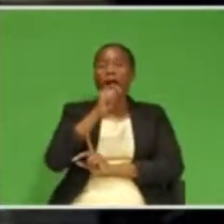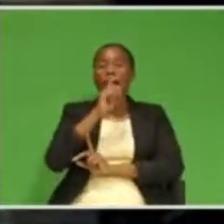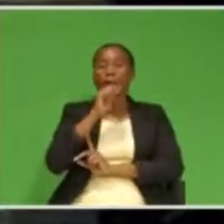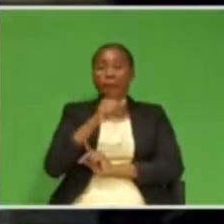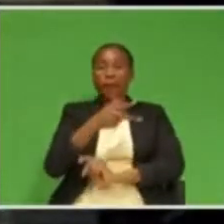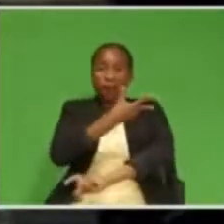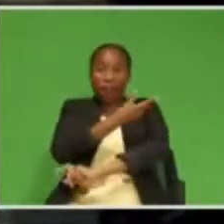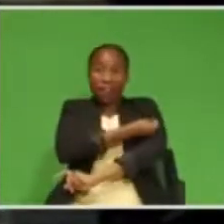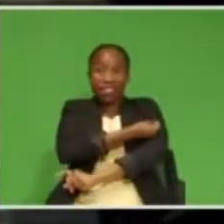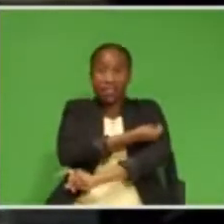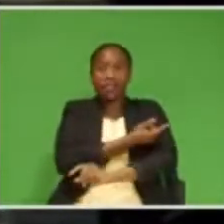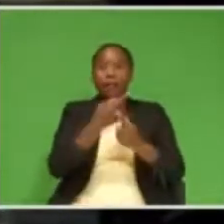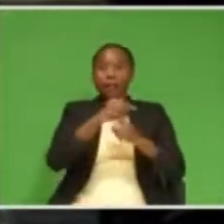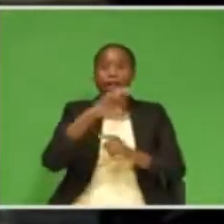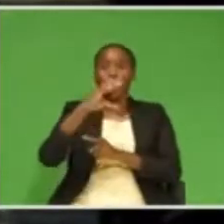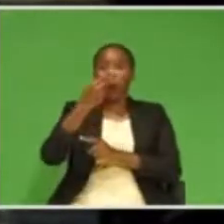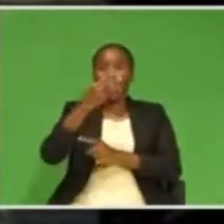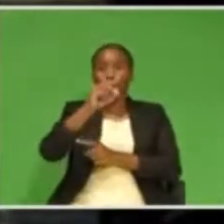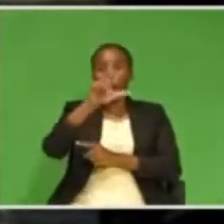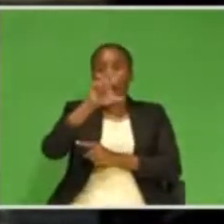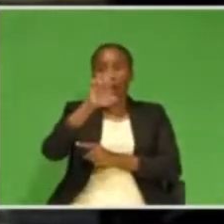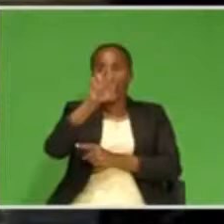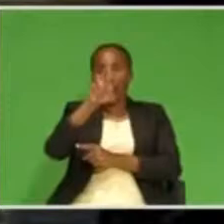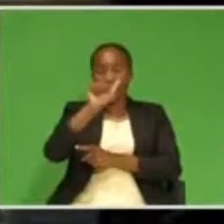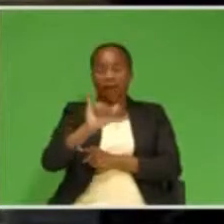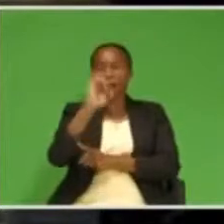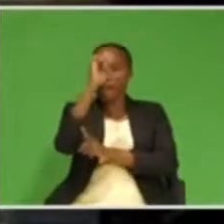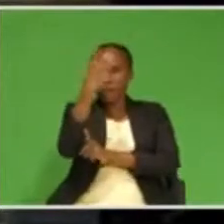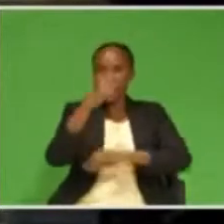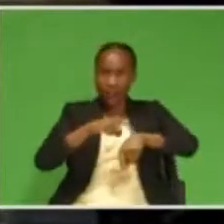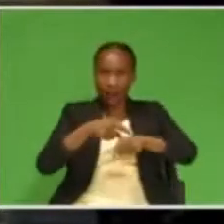first time here in South Africa.